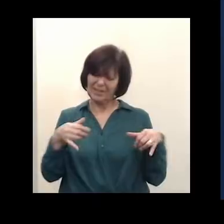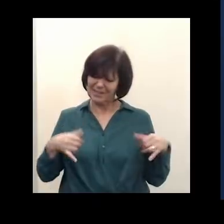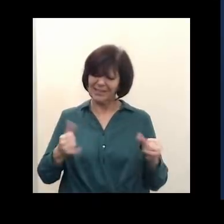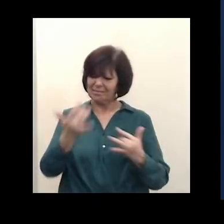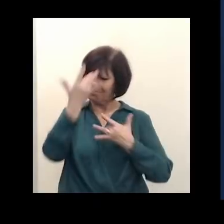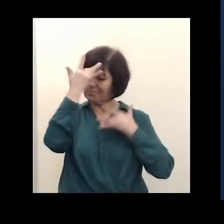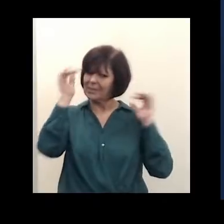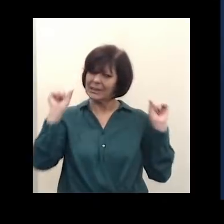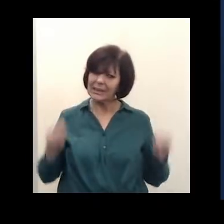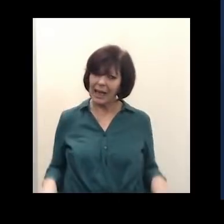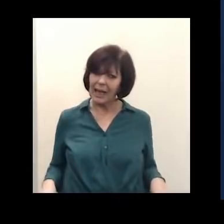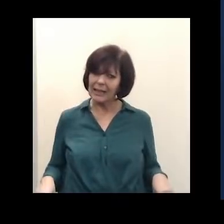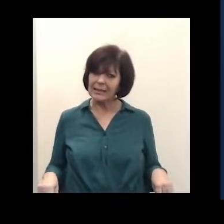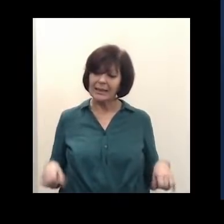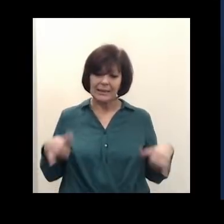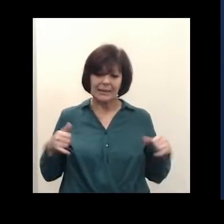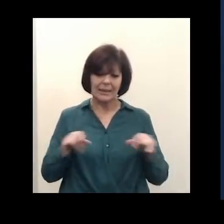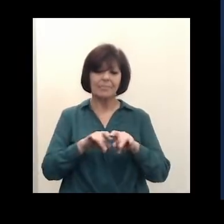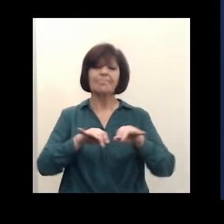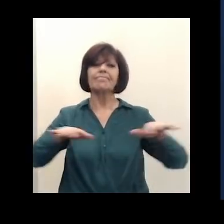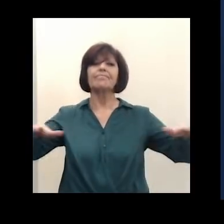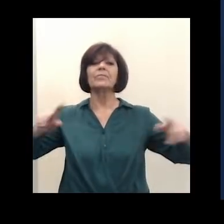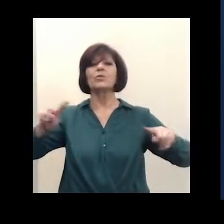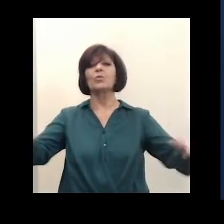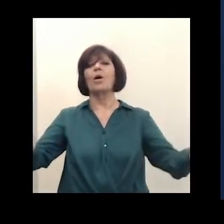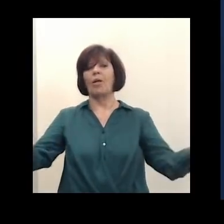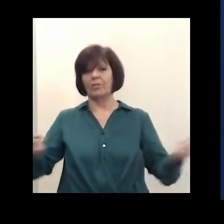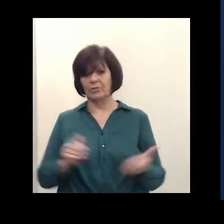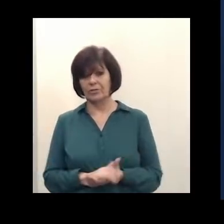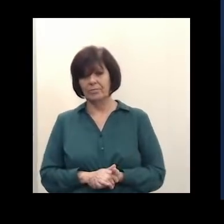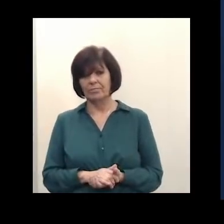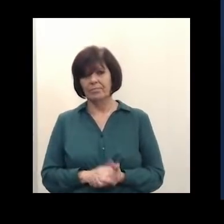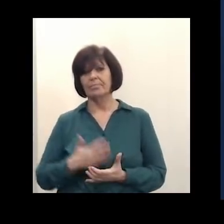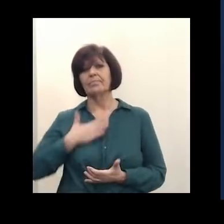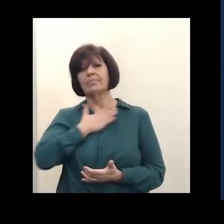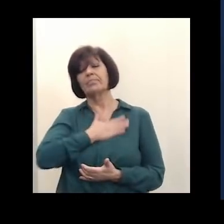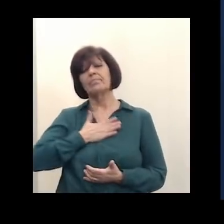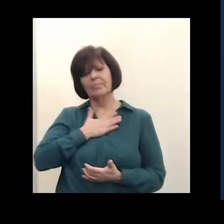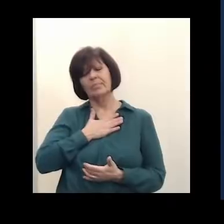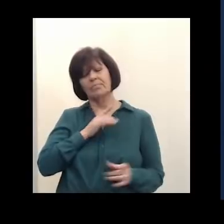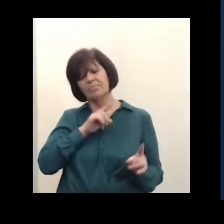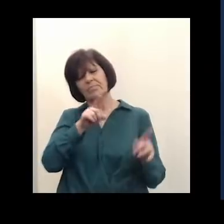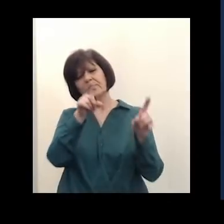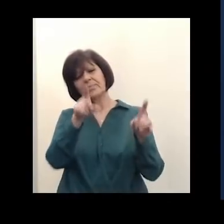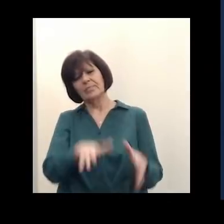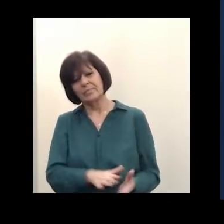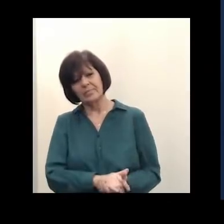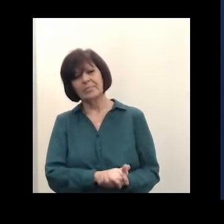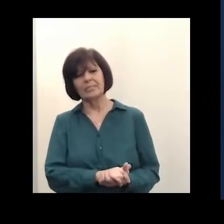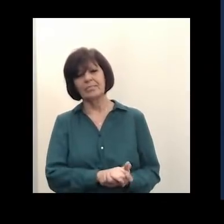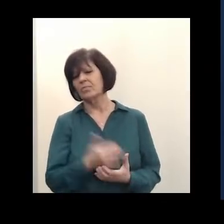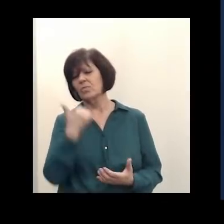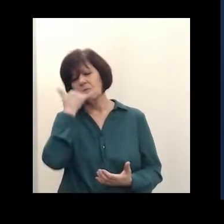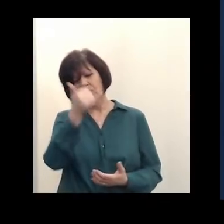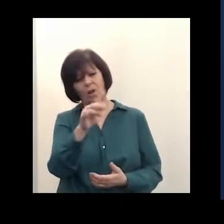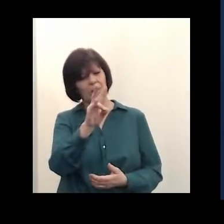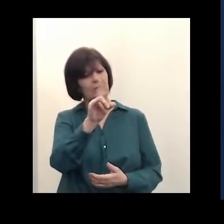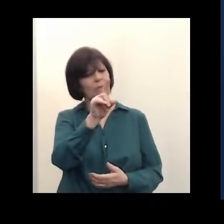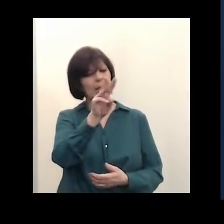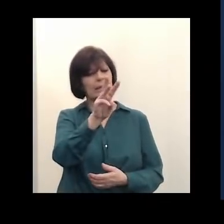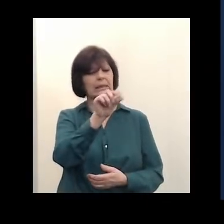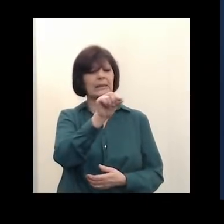can still transmit infection to others. So please give us a test. Just give us a call at